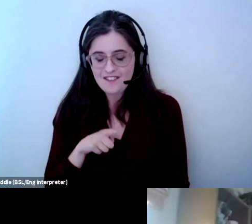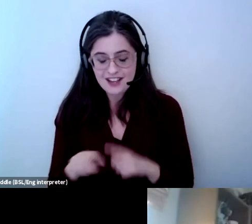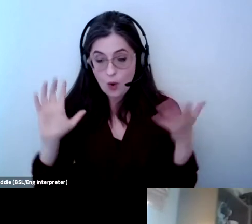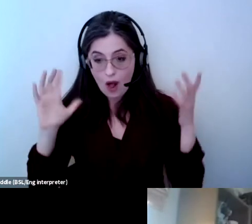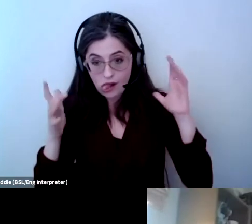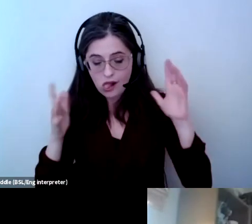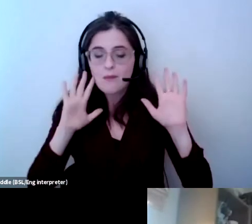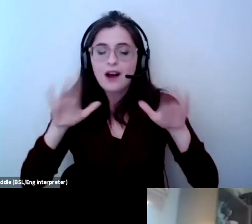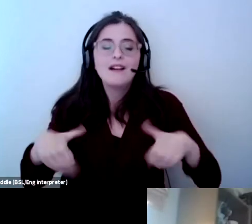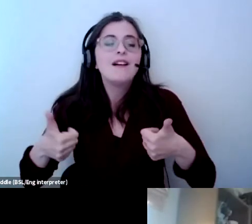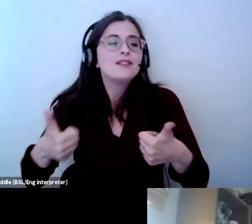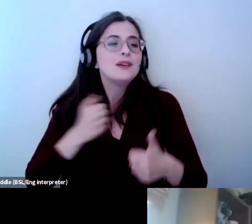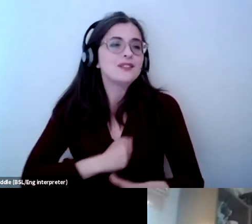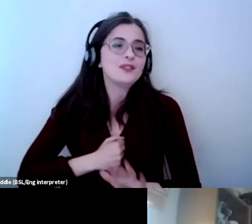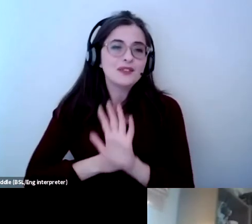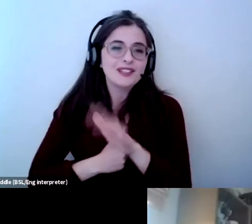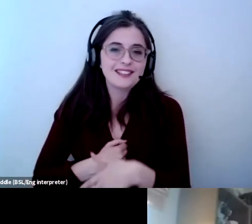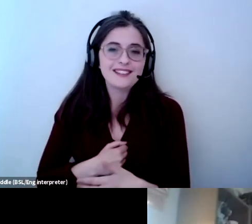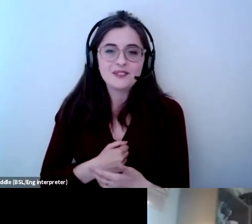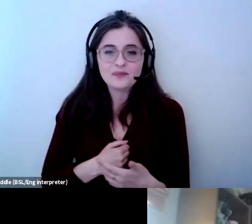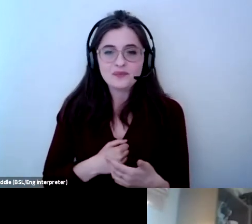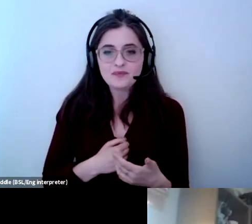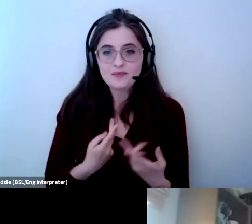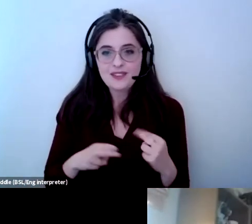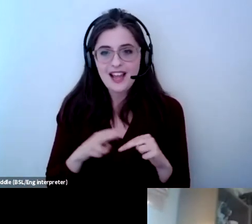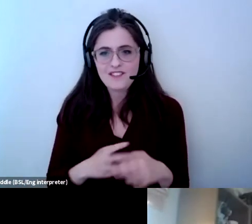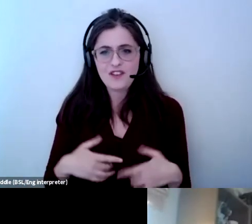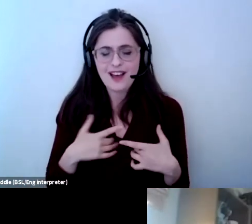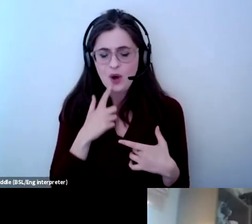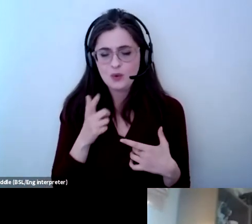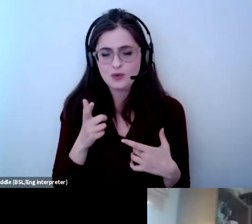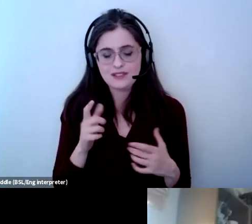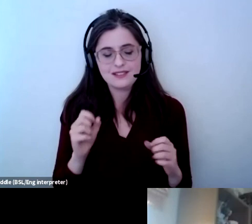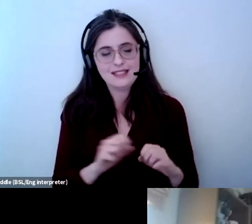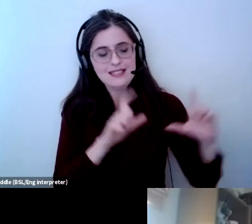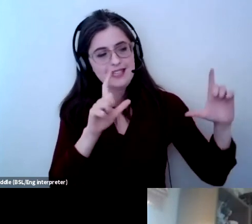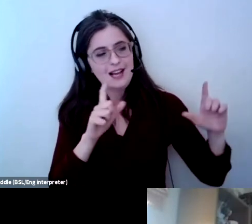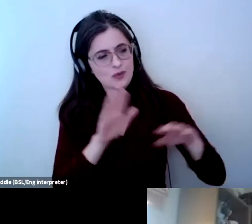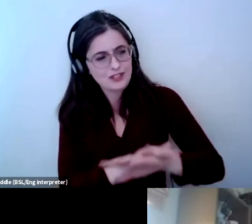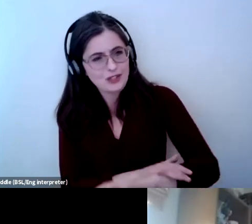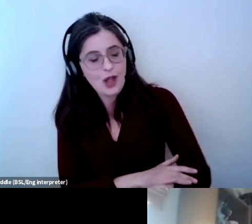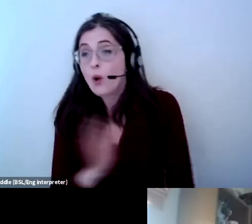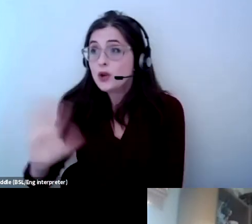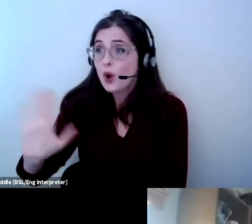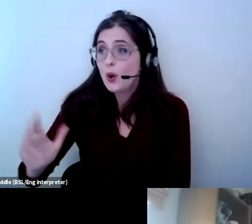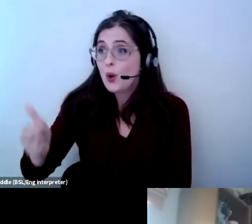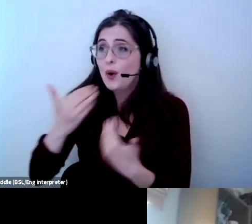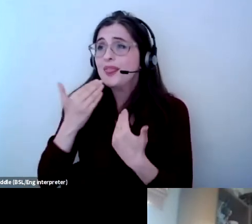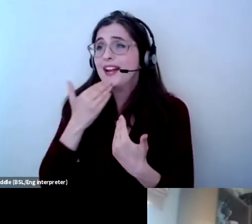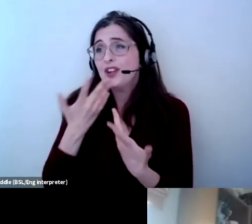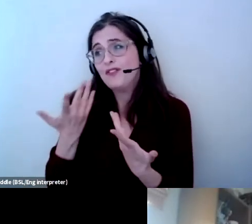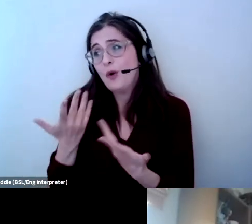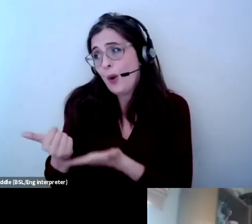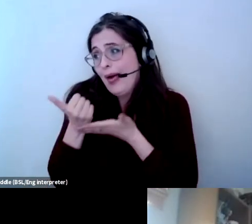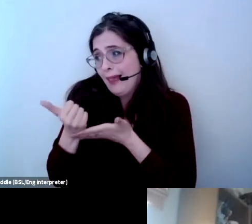it, but so I'm sorry about that if I was a bit slow with these slides. Oh, no, thank you so much for playing along.